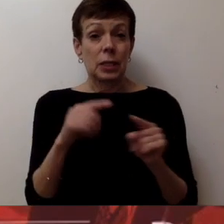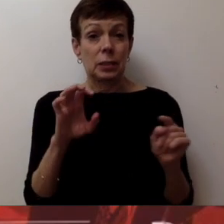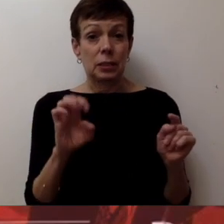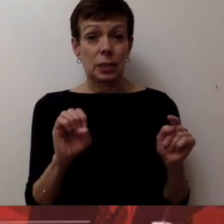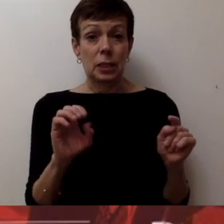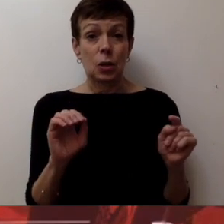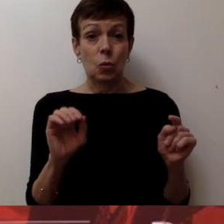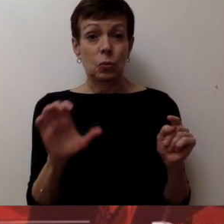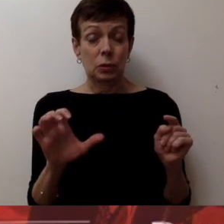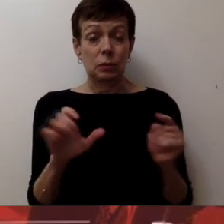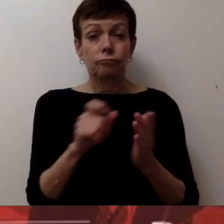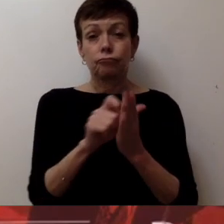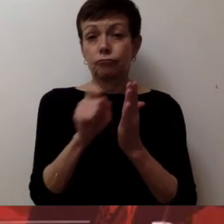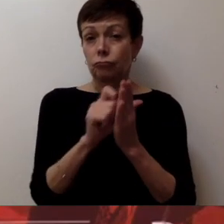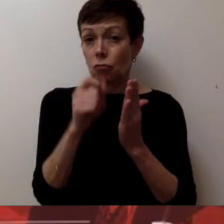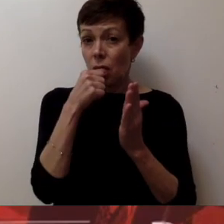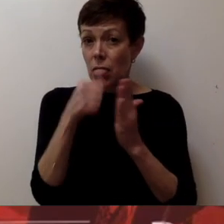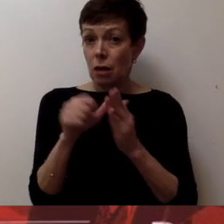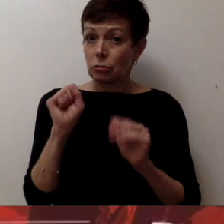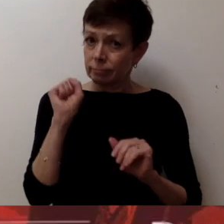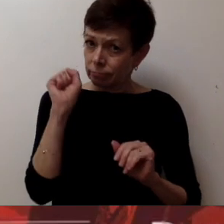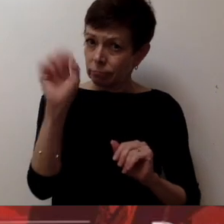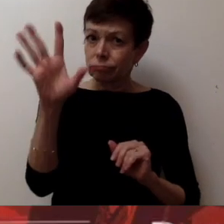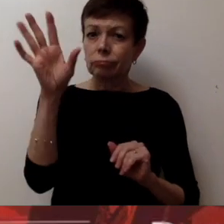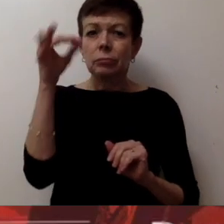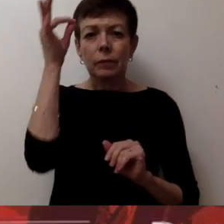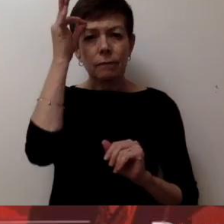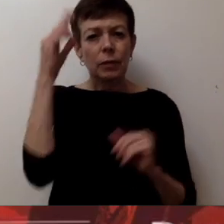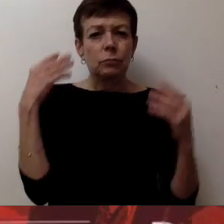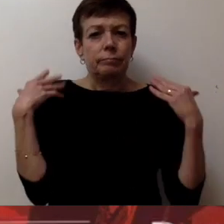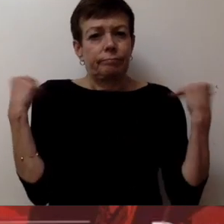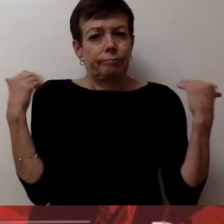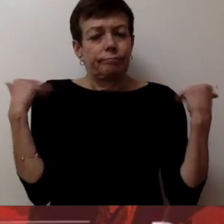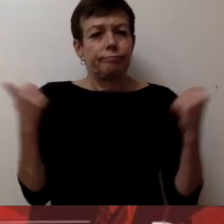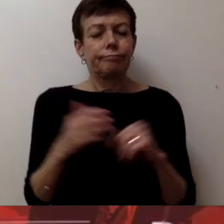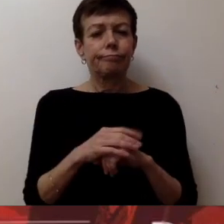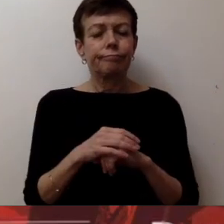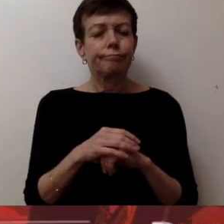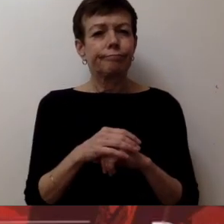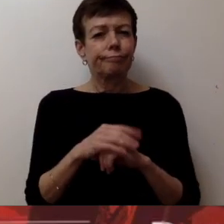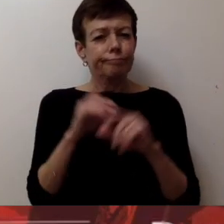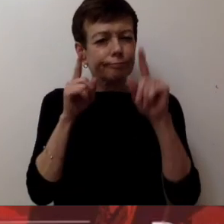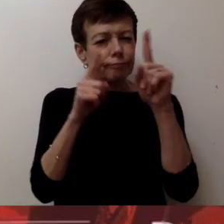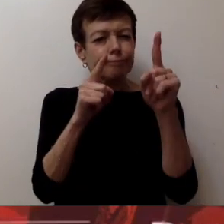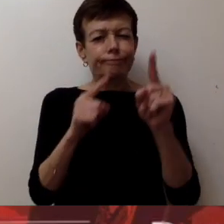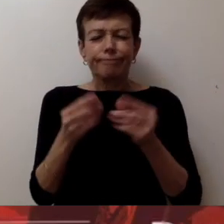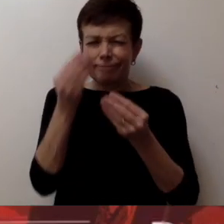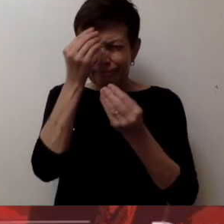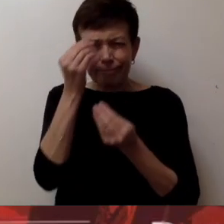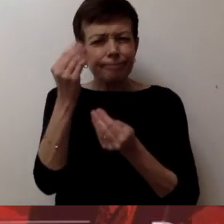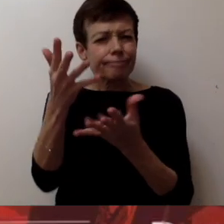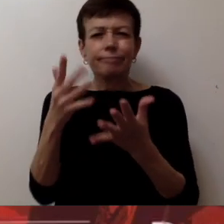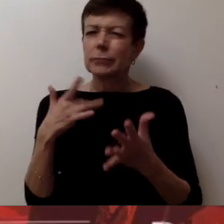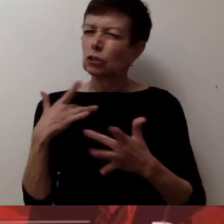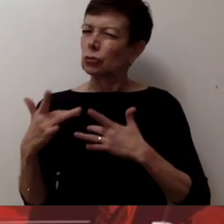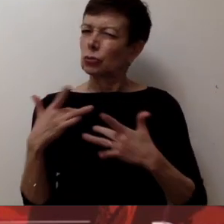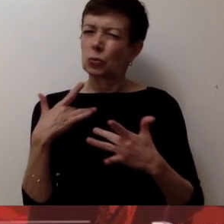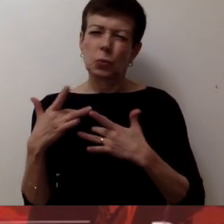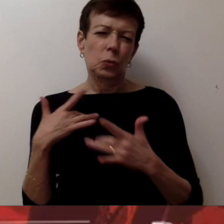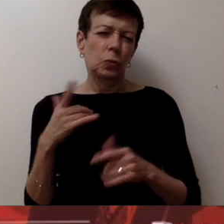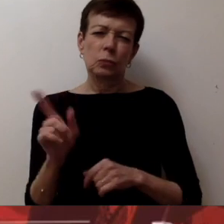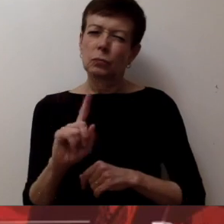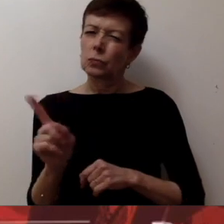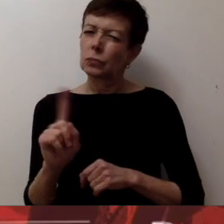also written a letter to the Federal Public Safety Minister expressing our concerns and